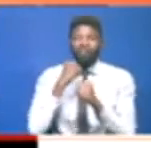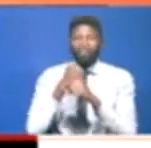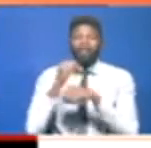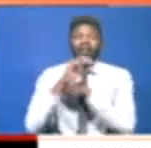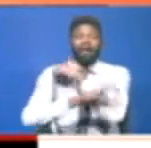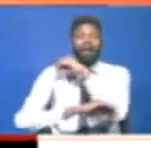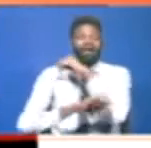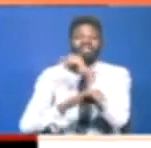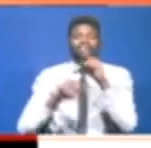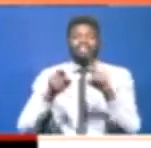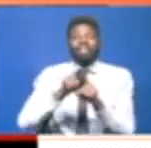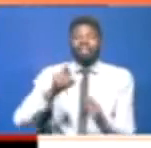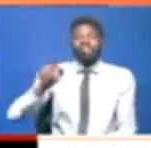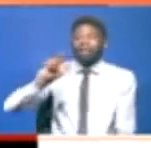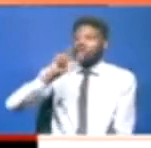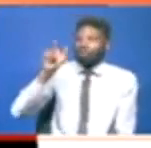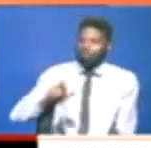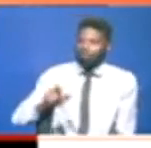region.